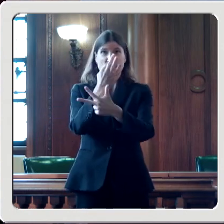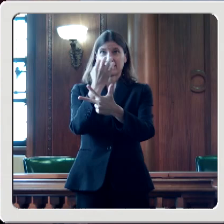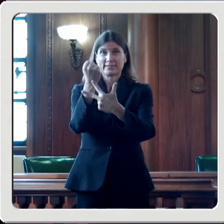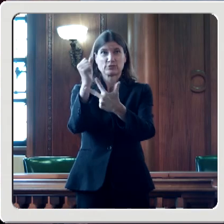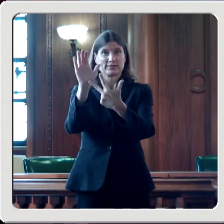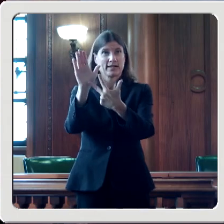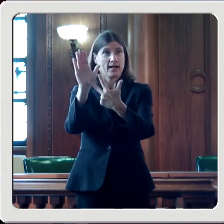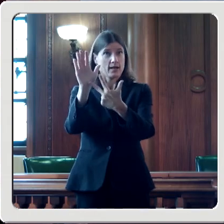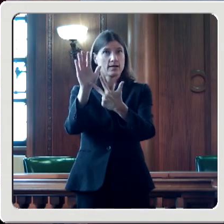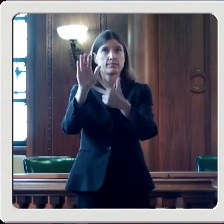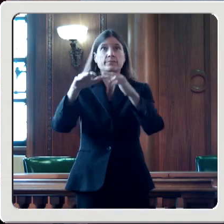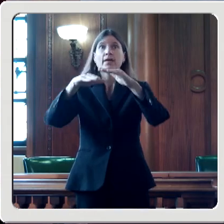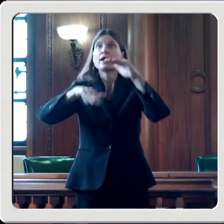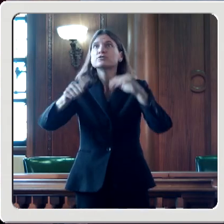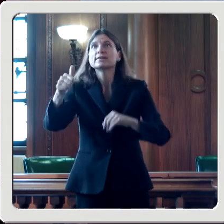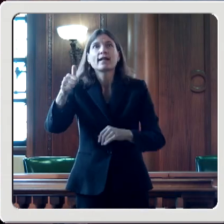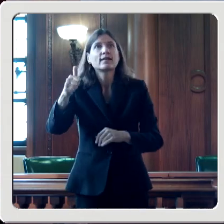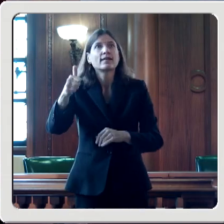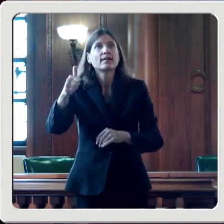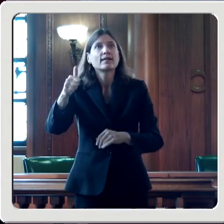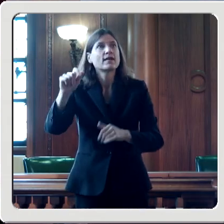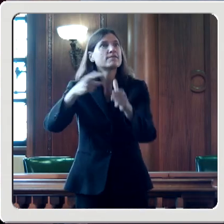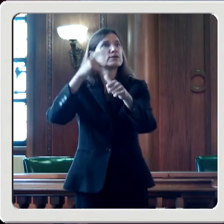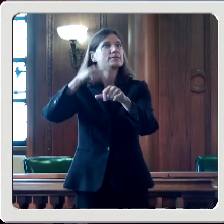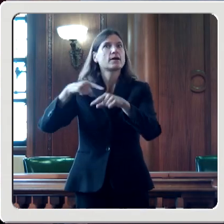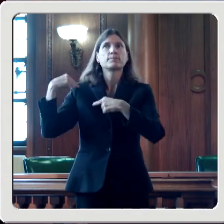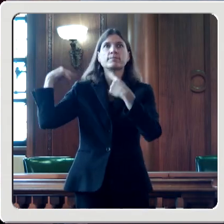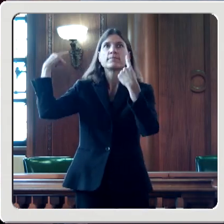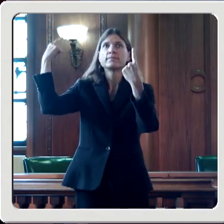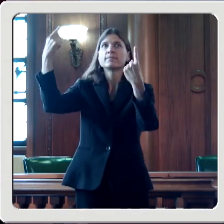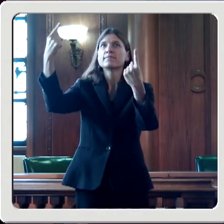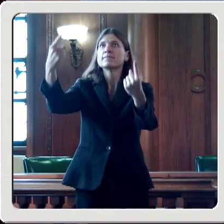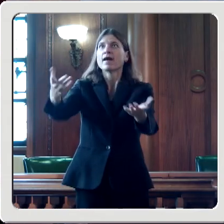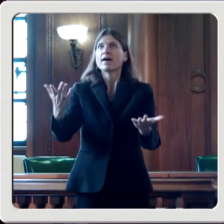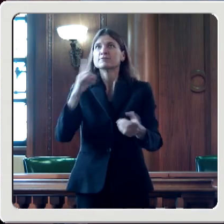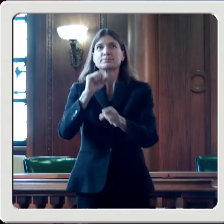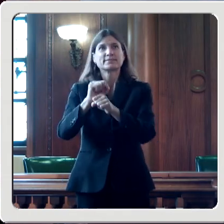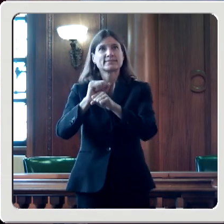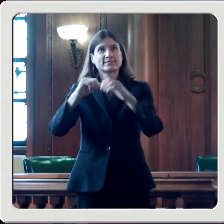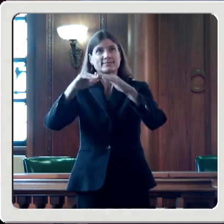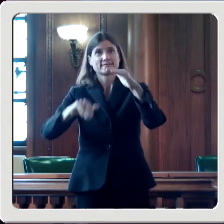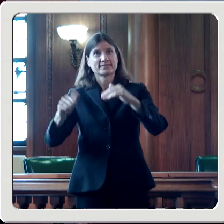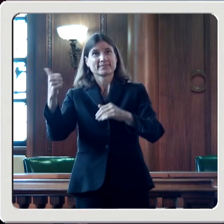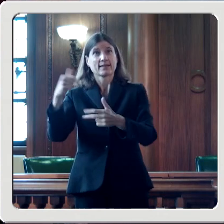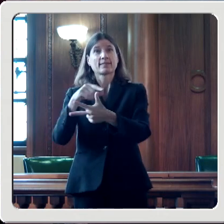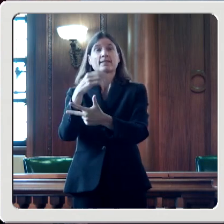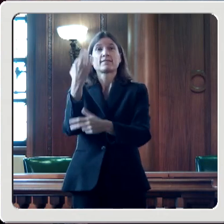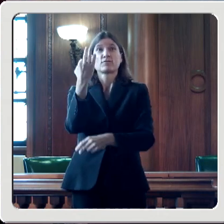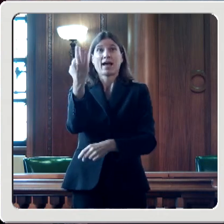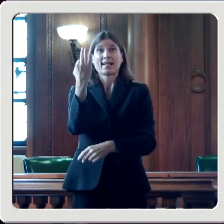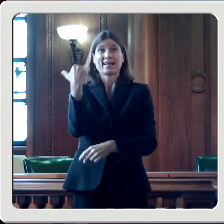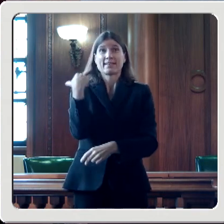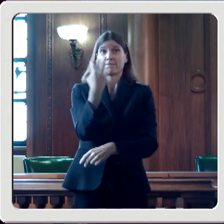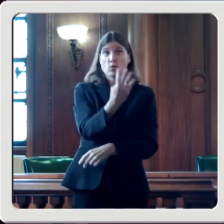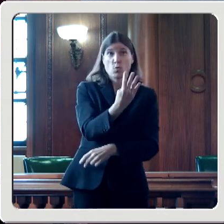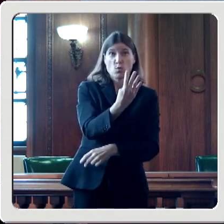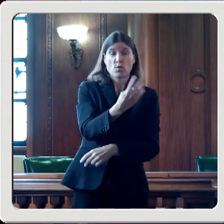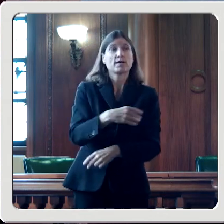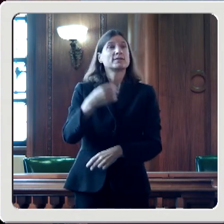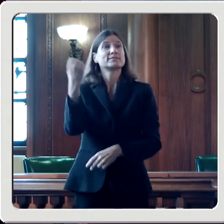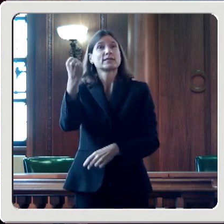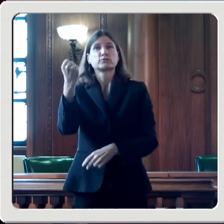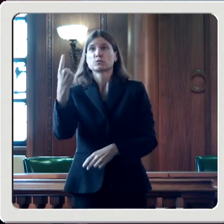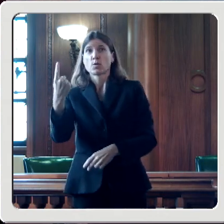digits of new cases COVID-19. 4 Friday, 1 Saturday, 3